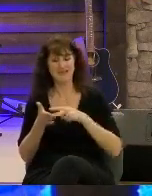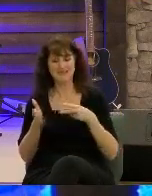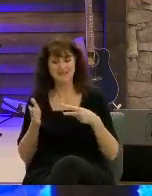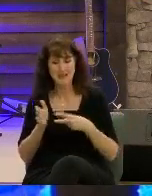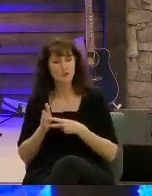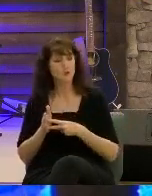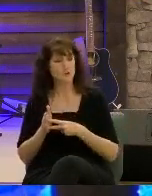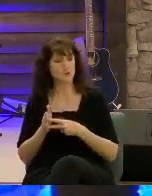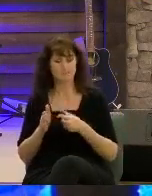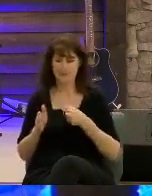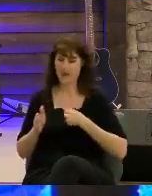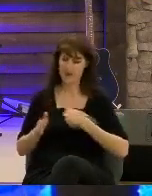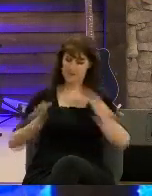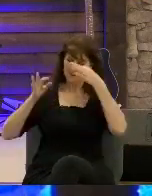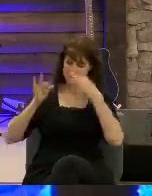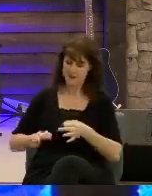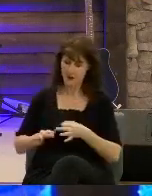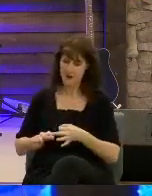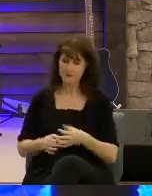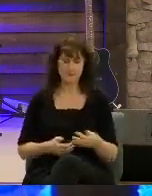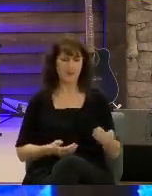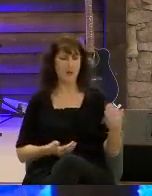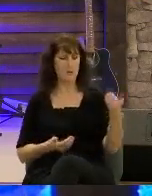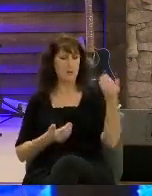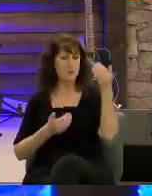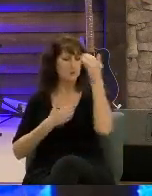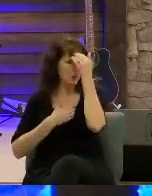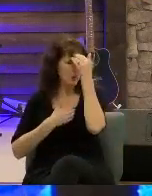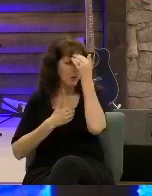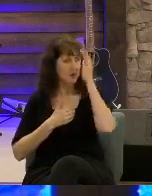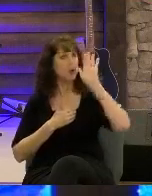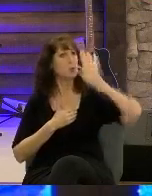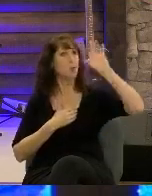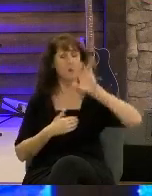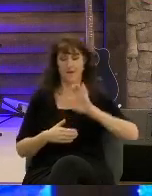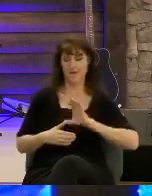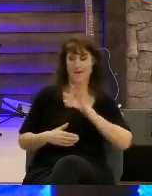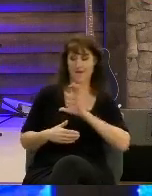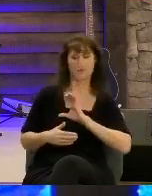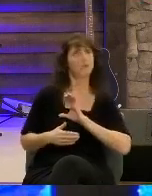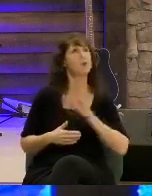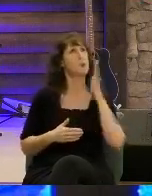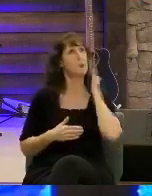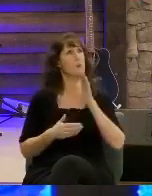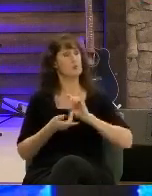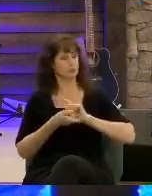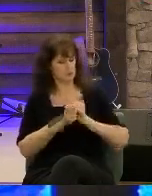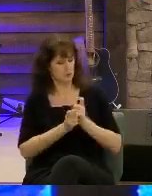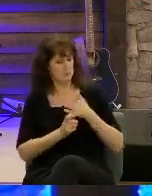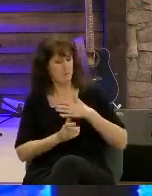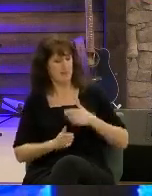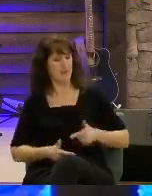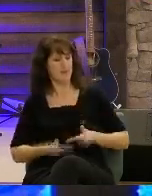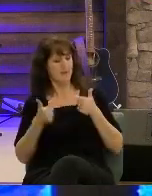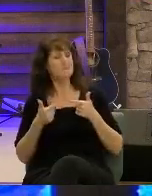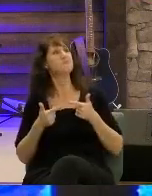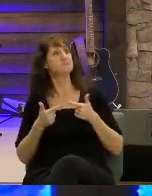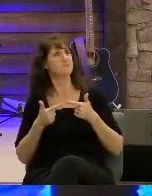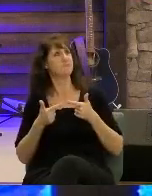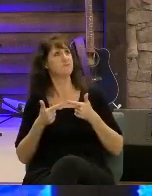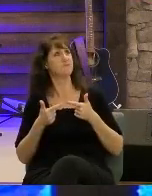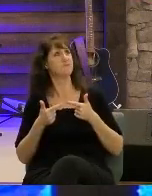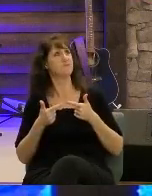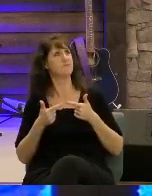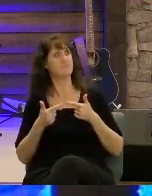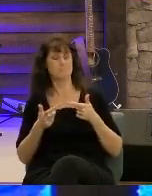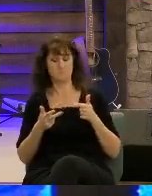My intention, I have decided that knowing all of your attributes will bring great change to my life. Yes. Means I